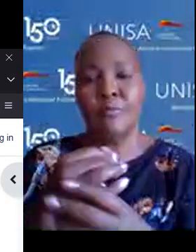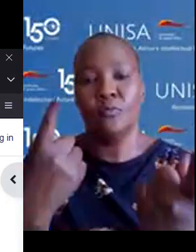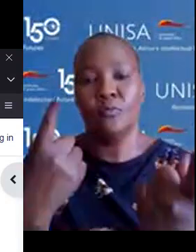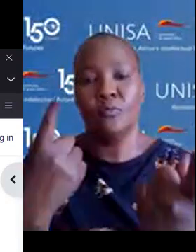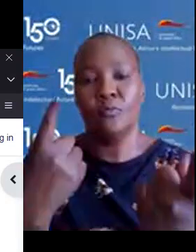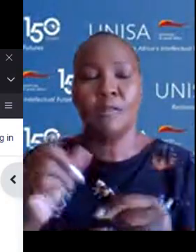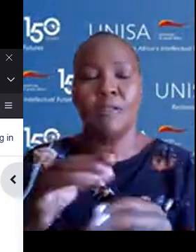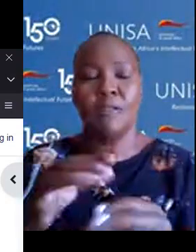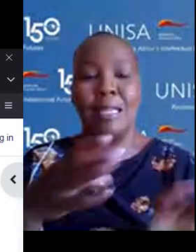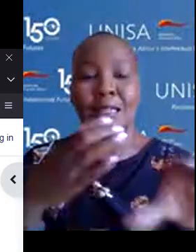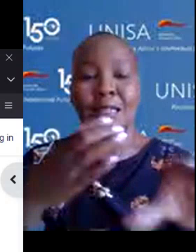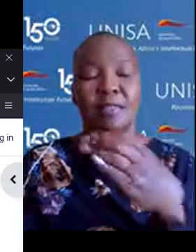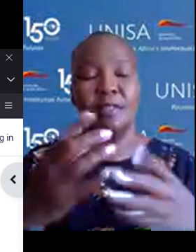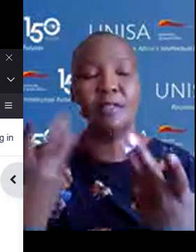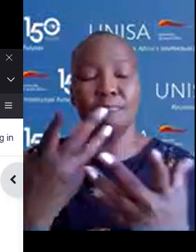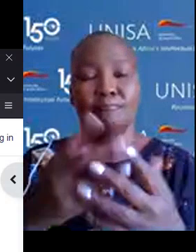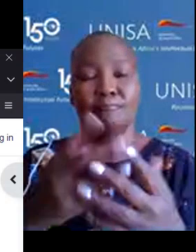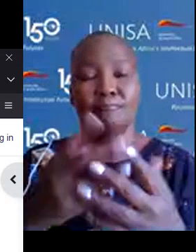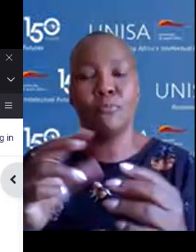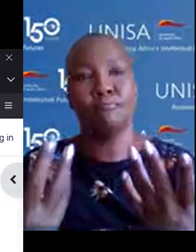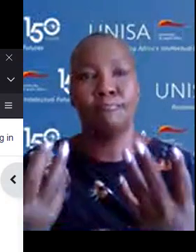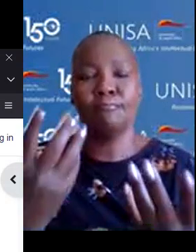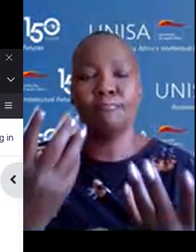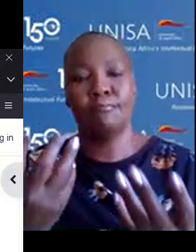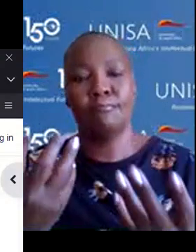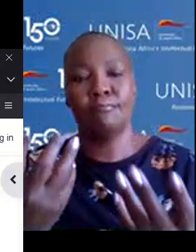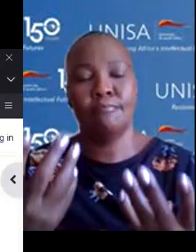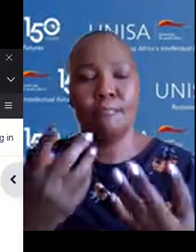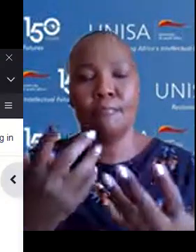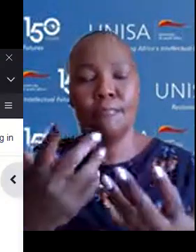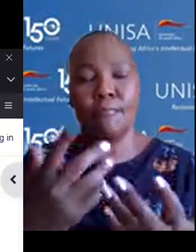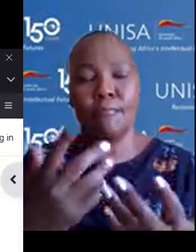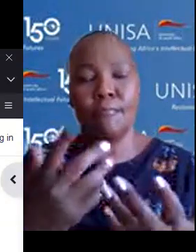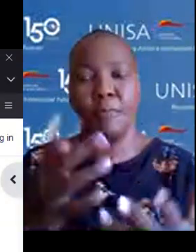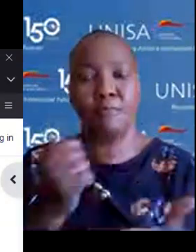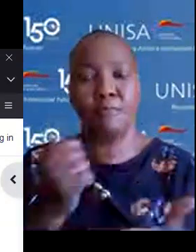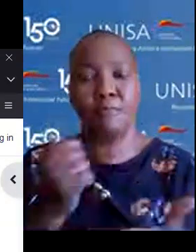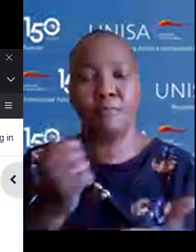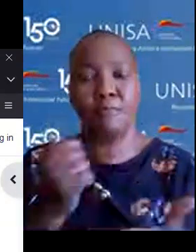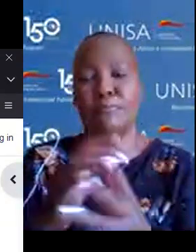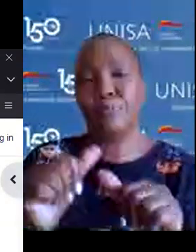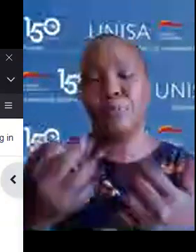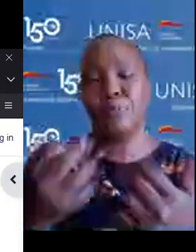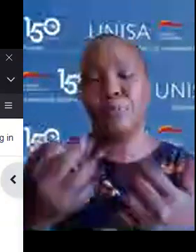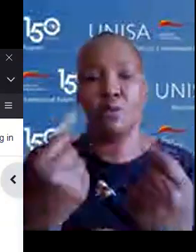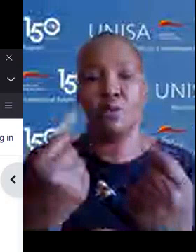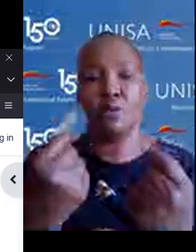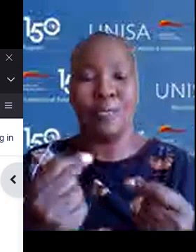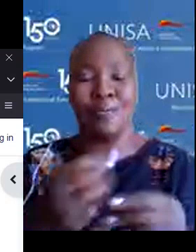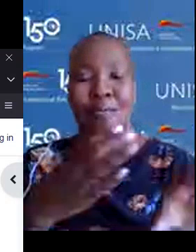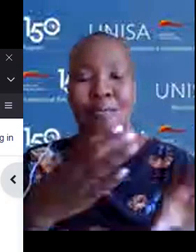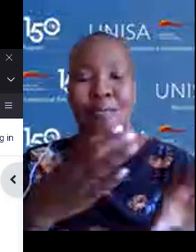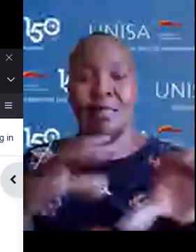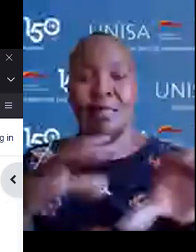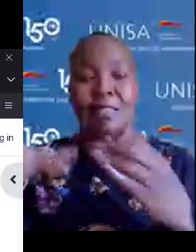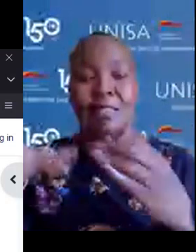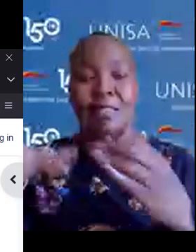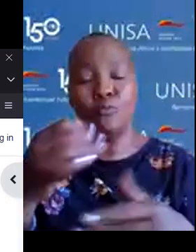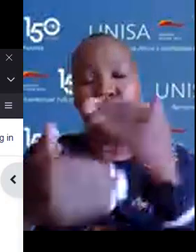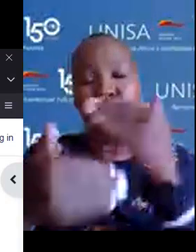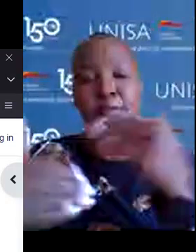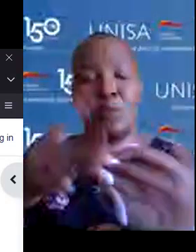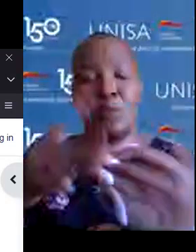the activities. You can actually, if you've got the setup correctly, you can actually do the activities as we go through, and we can